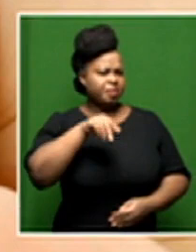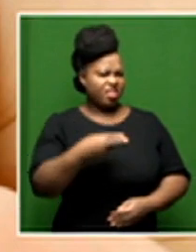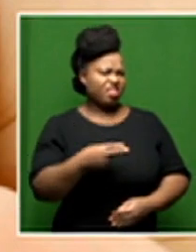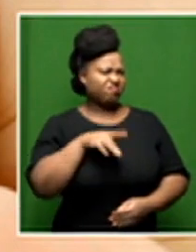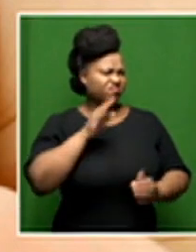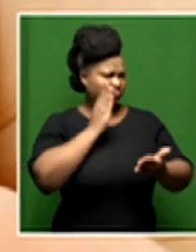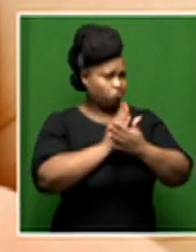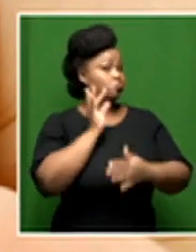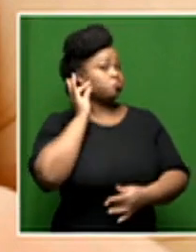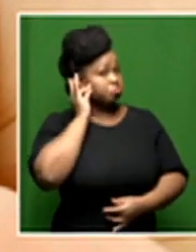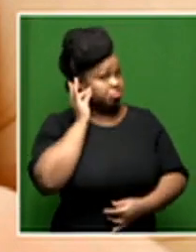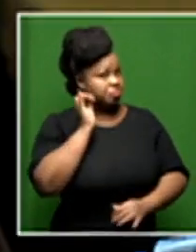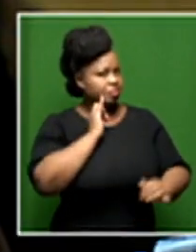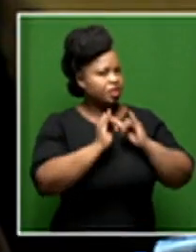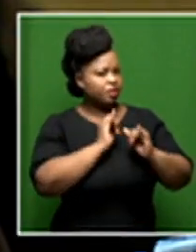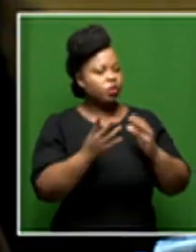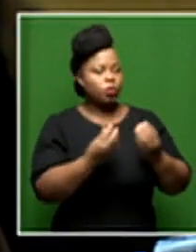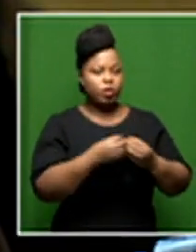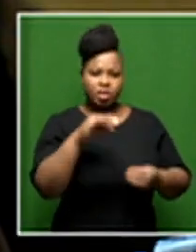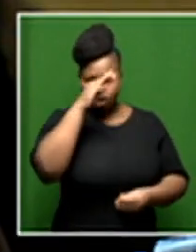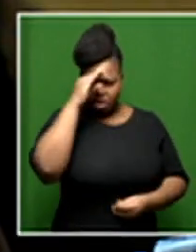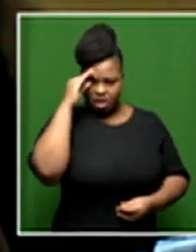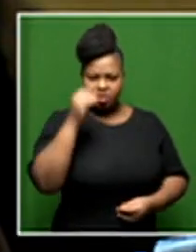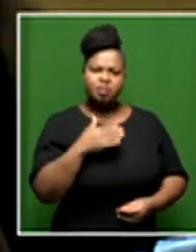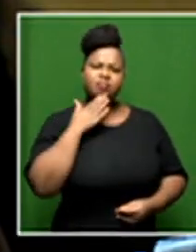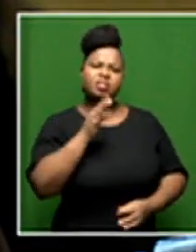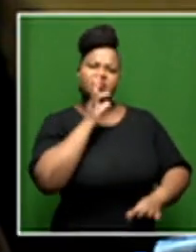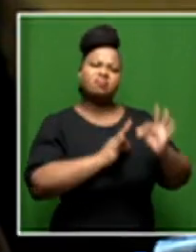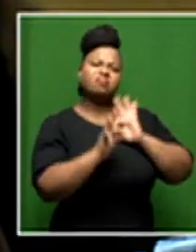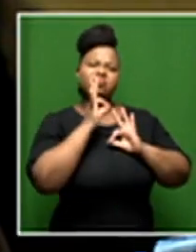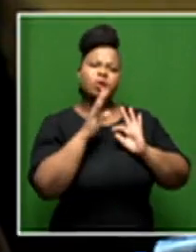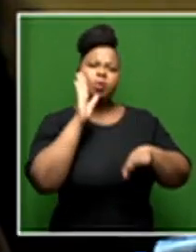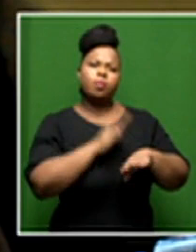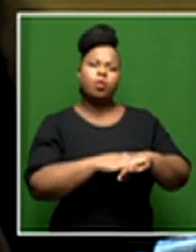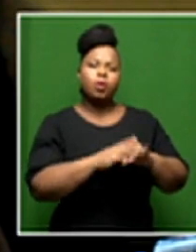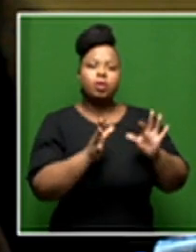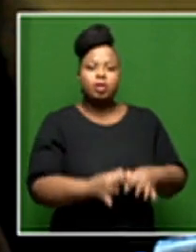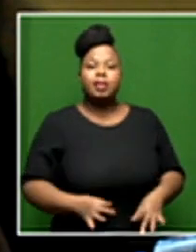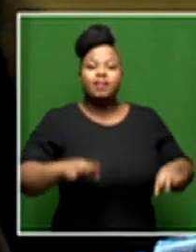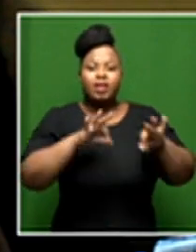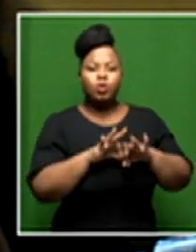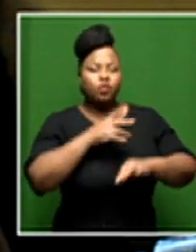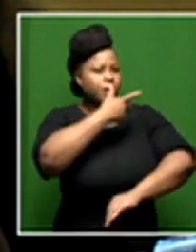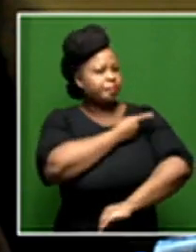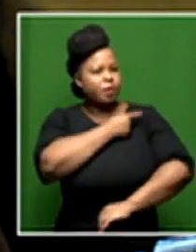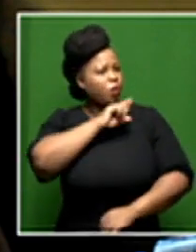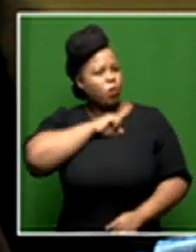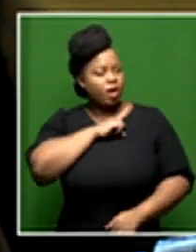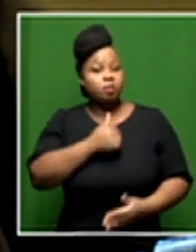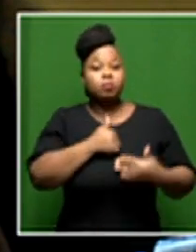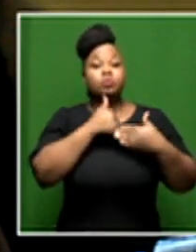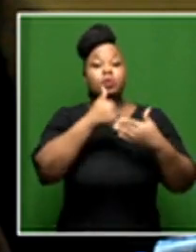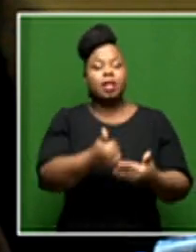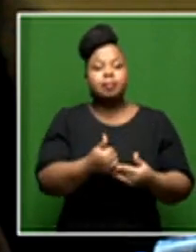you heard the interview I had with the nurse. Talk to us about the value of these vaccines for the